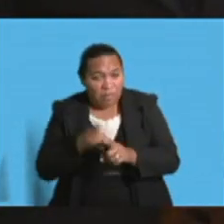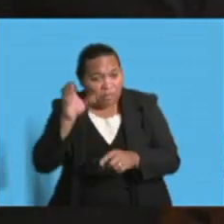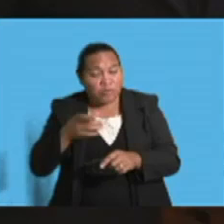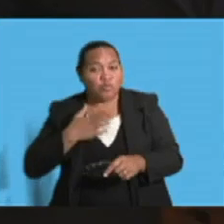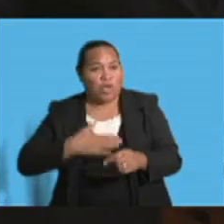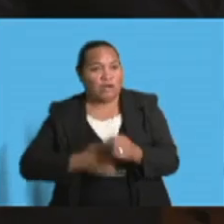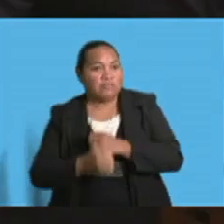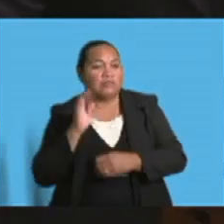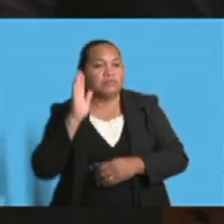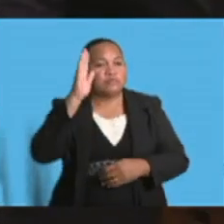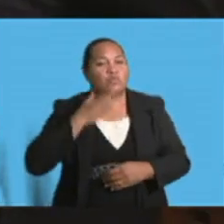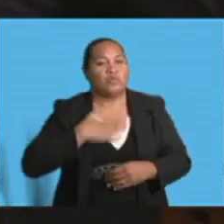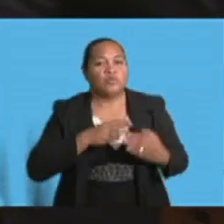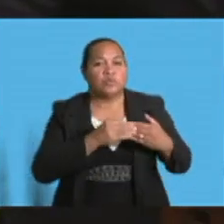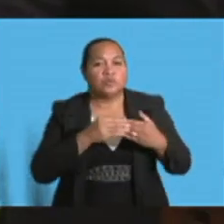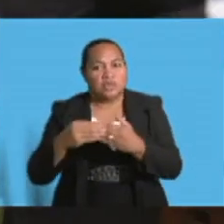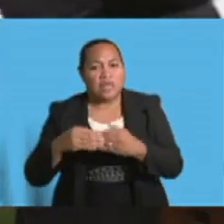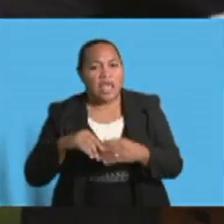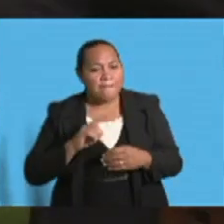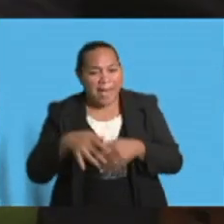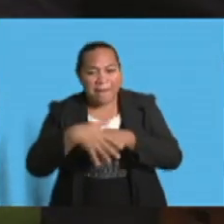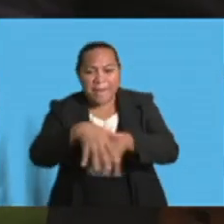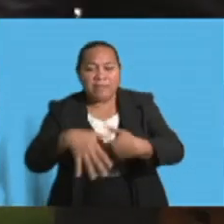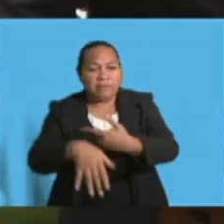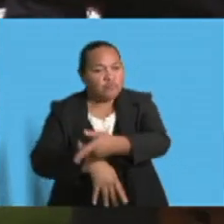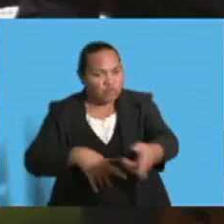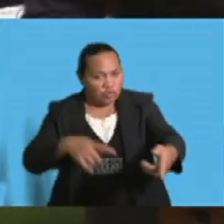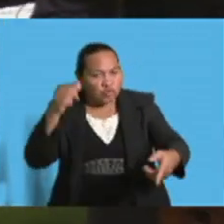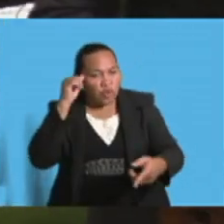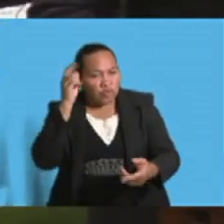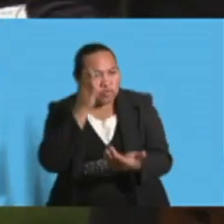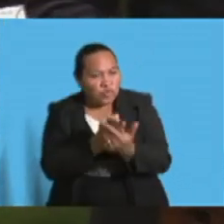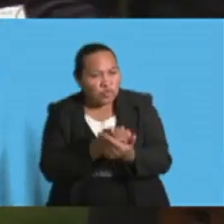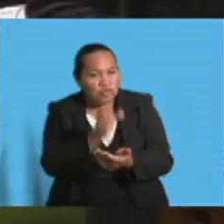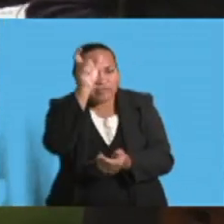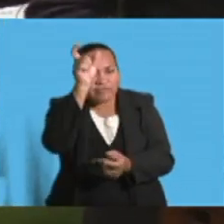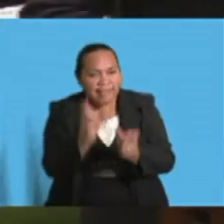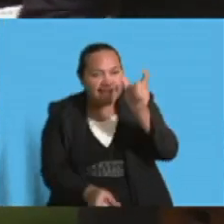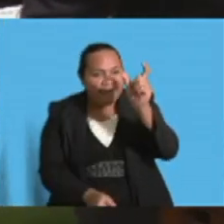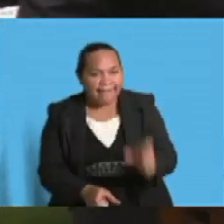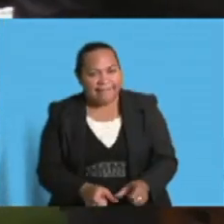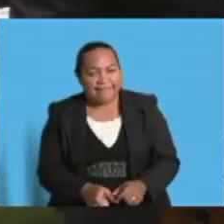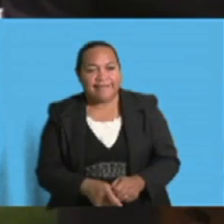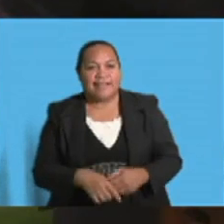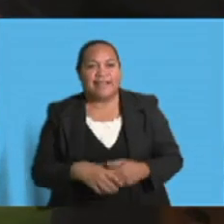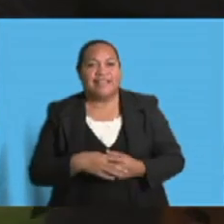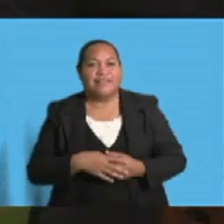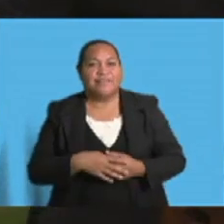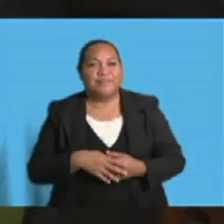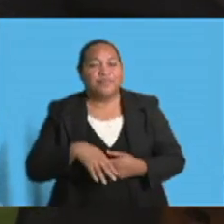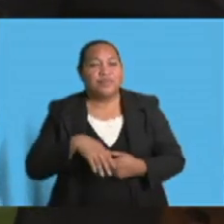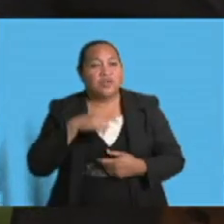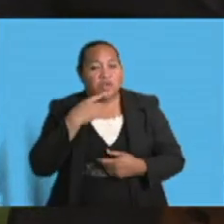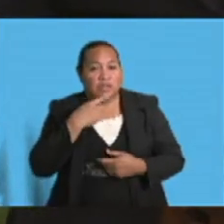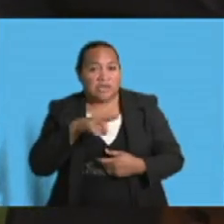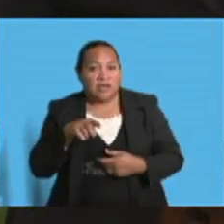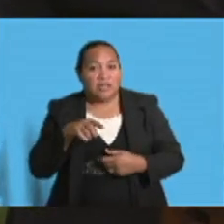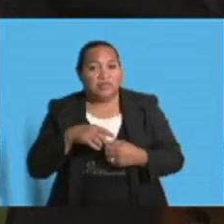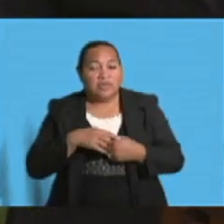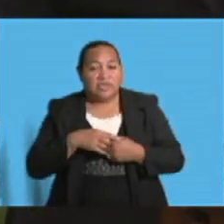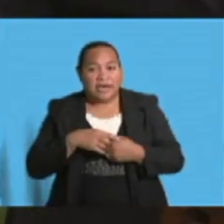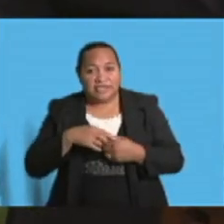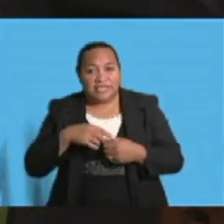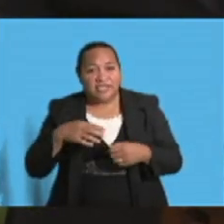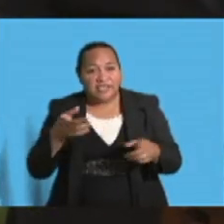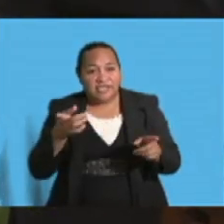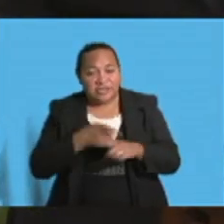again. But the public know the true character, Madam Speaker, of this person and will not be fooled again. What transpired then was totally irresponsible, Madam Speaker.